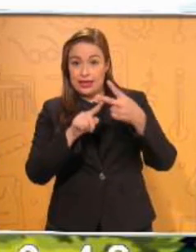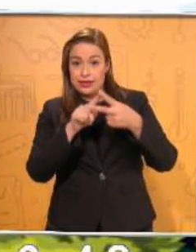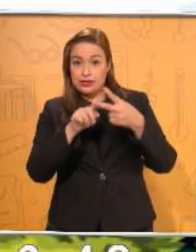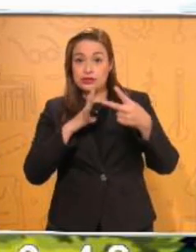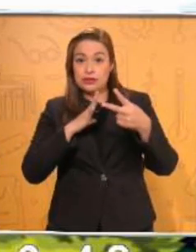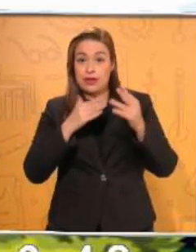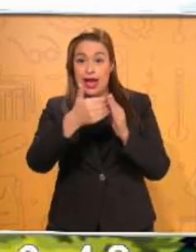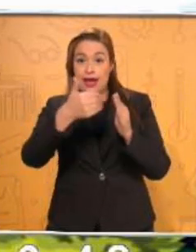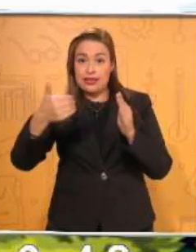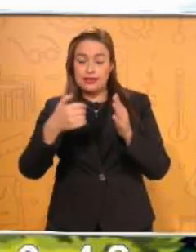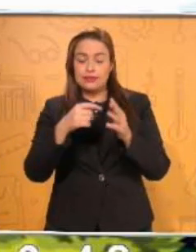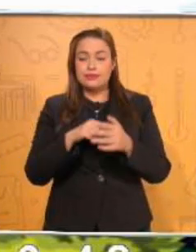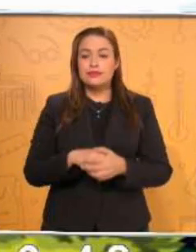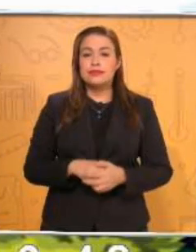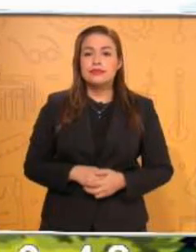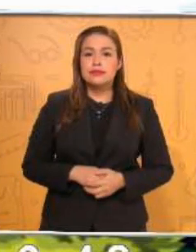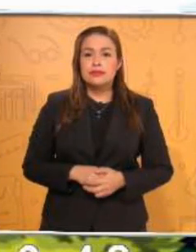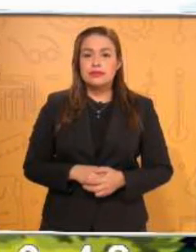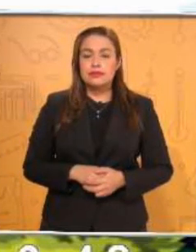was trying,